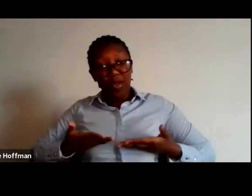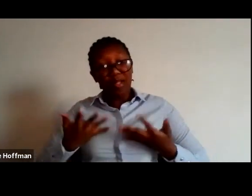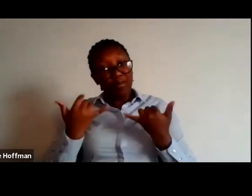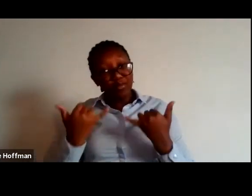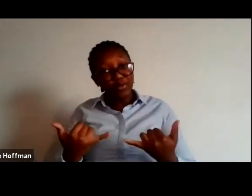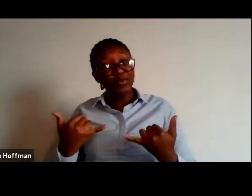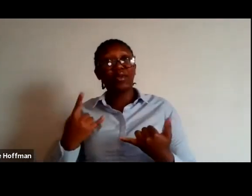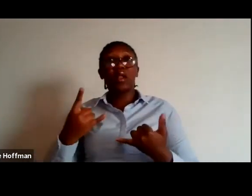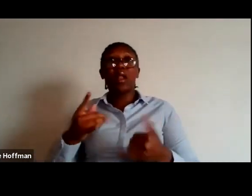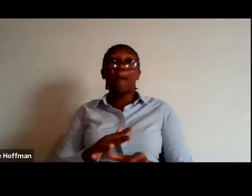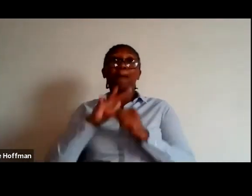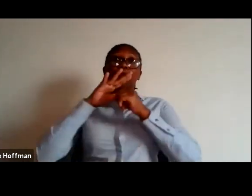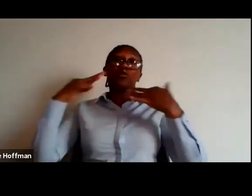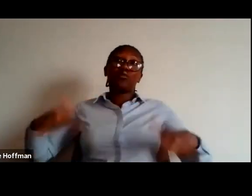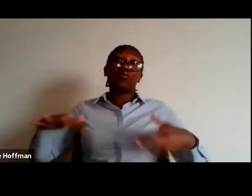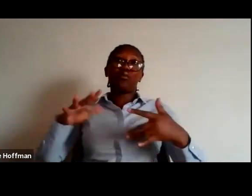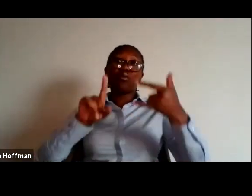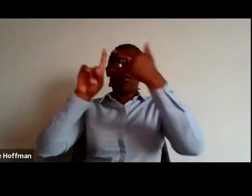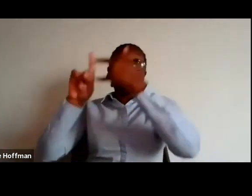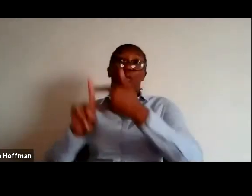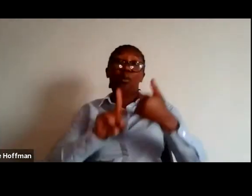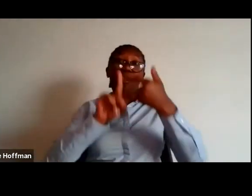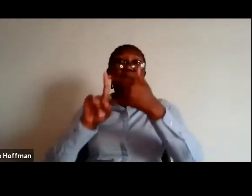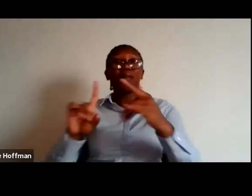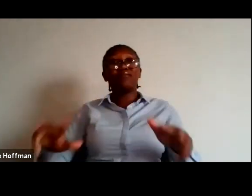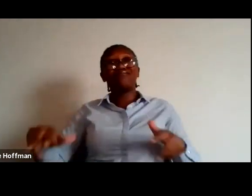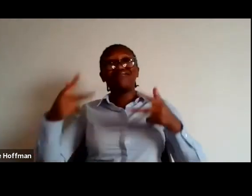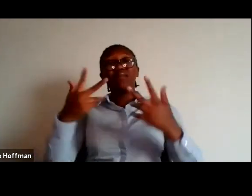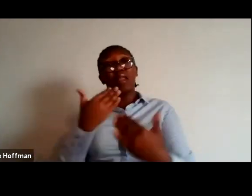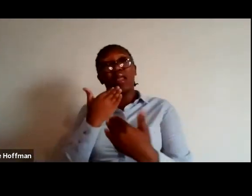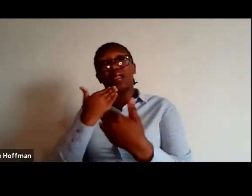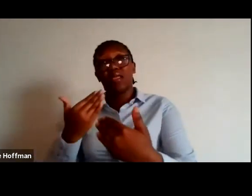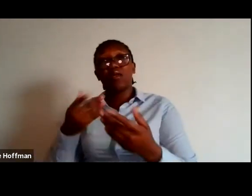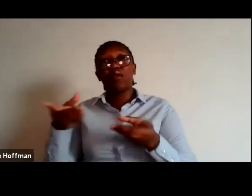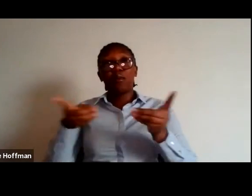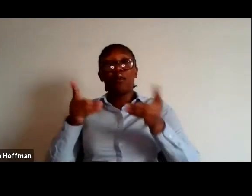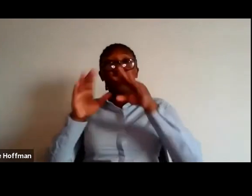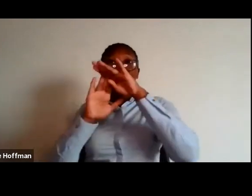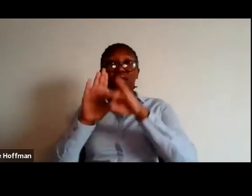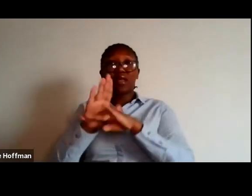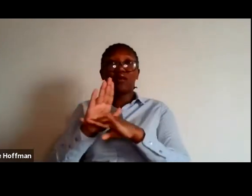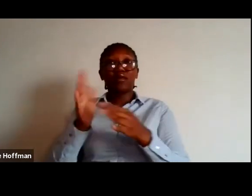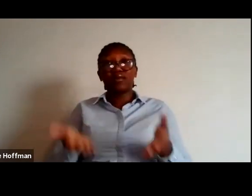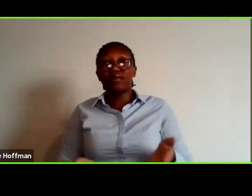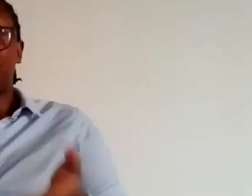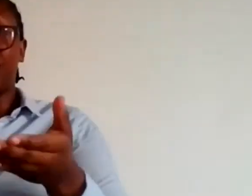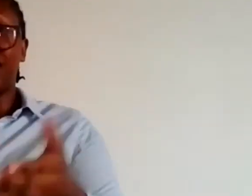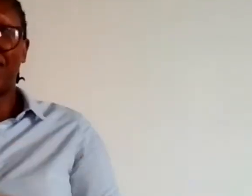webinar tonight. Thank you, Program Director. Over to you.